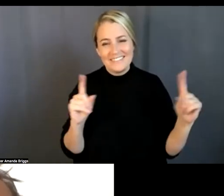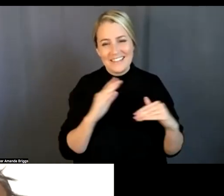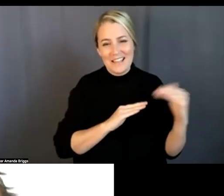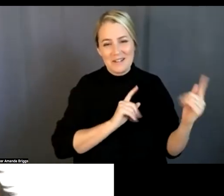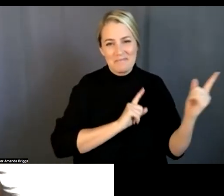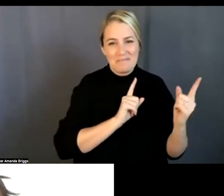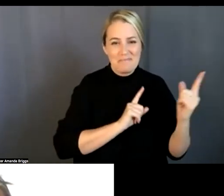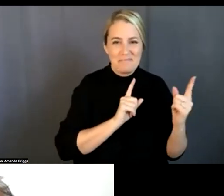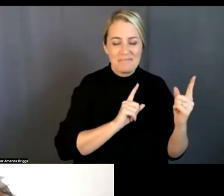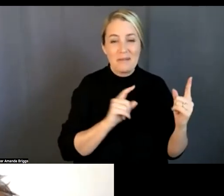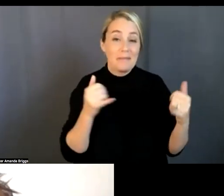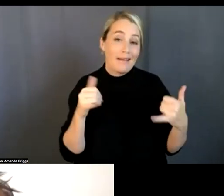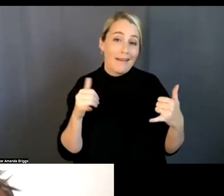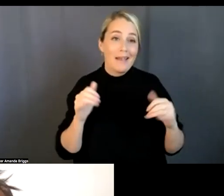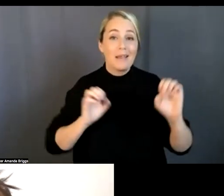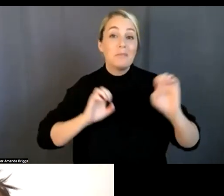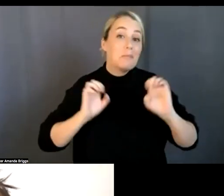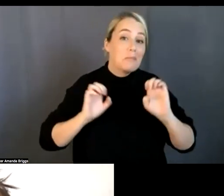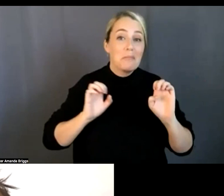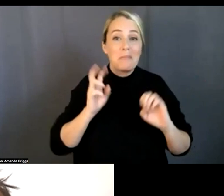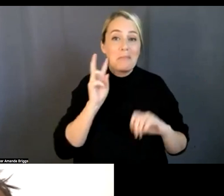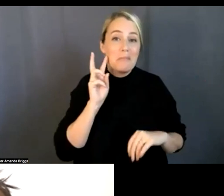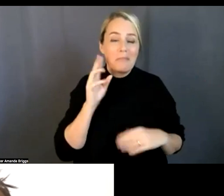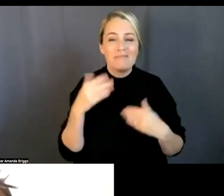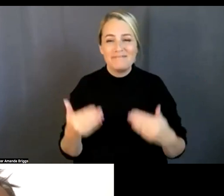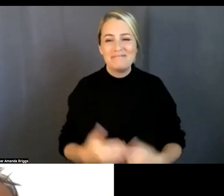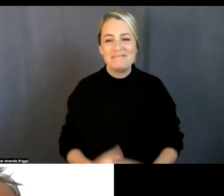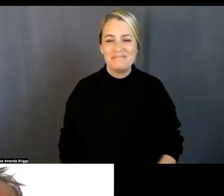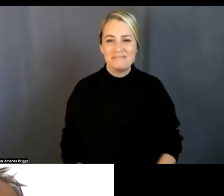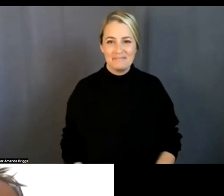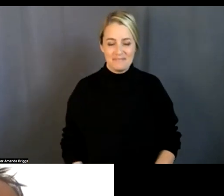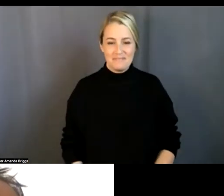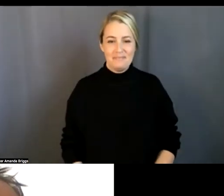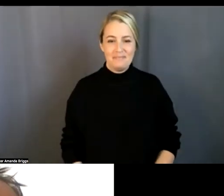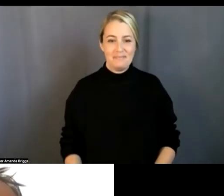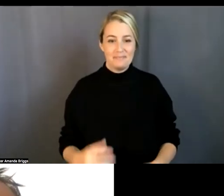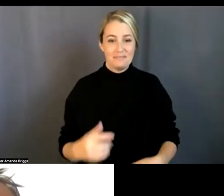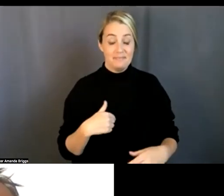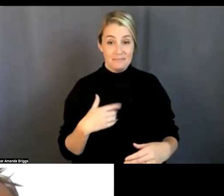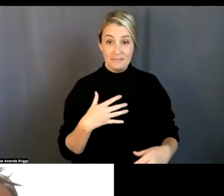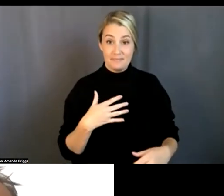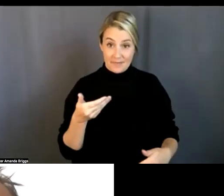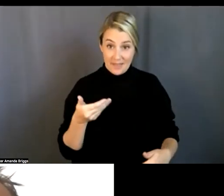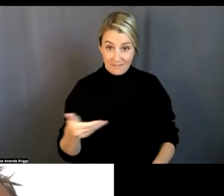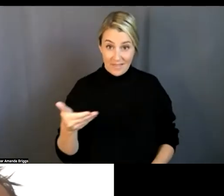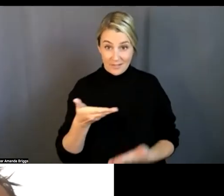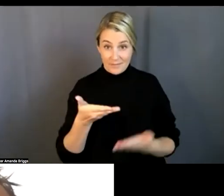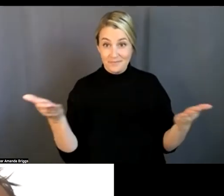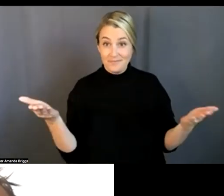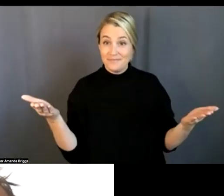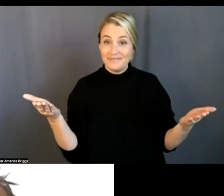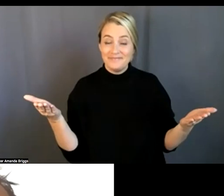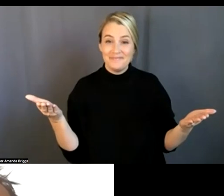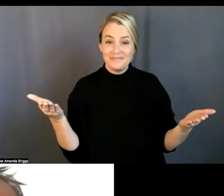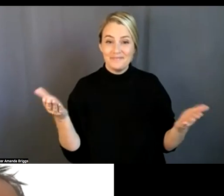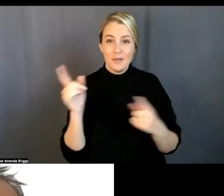of play and experimentation that goes into it. But basically, I'll invite everybody in a moment